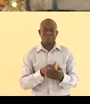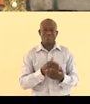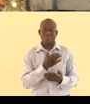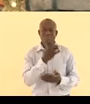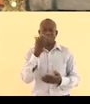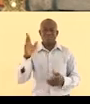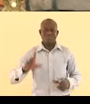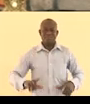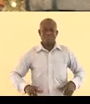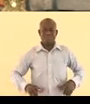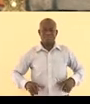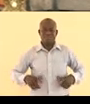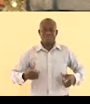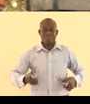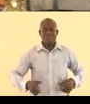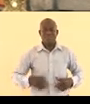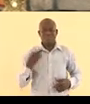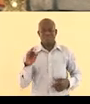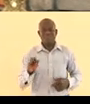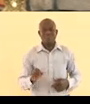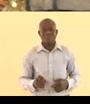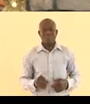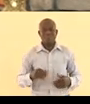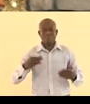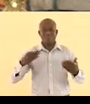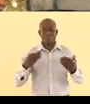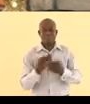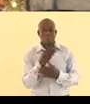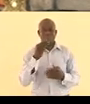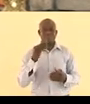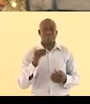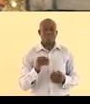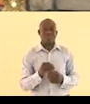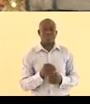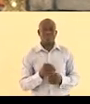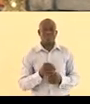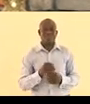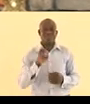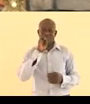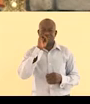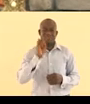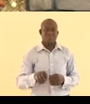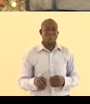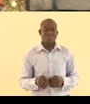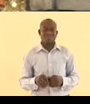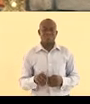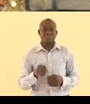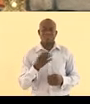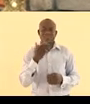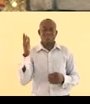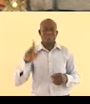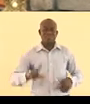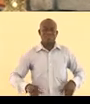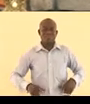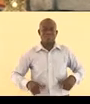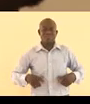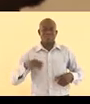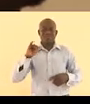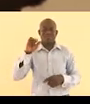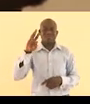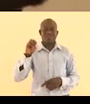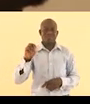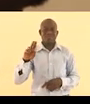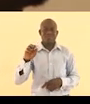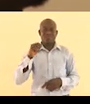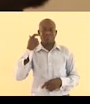of falsehood, those who are presiding over unjust and evil systems, those who are living immoral, corrupt